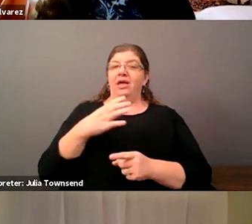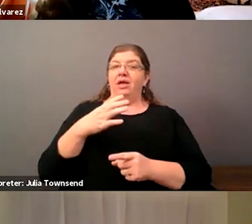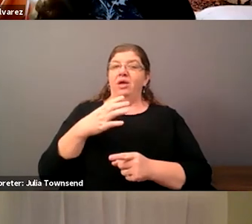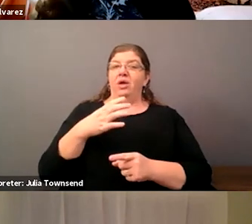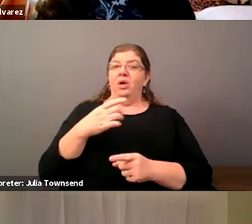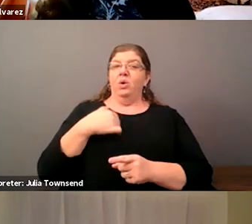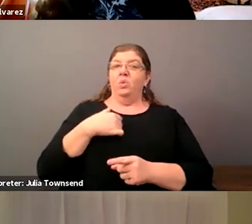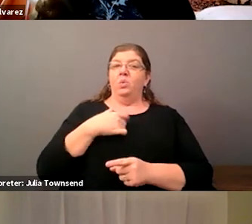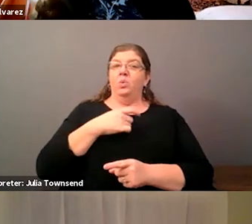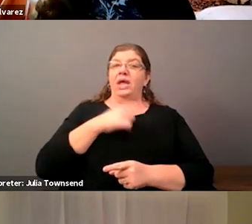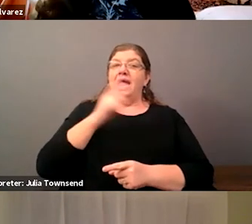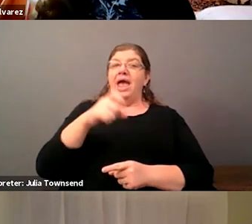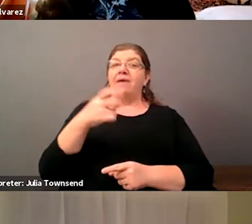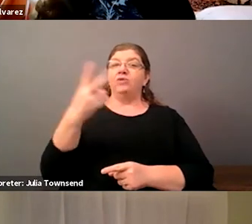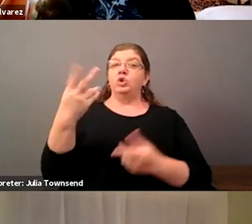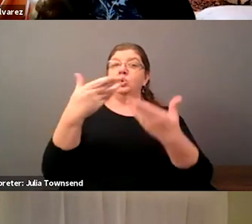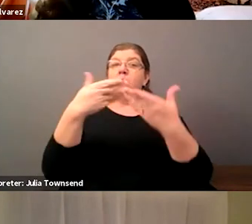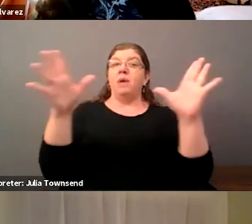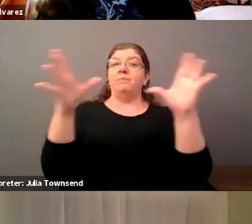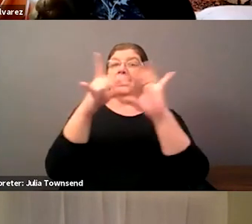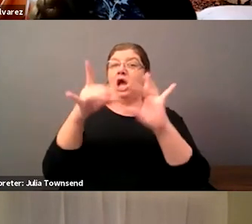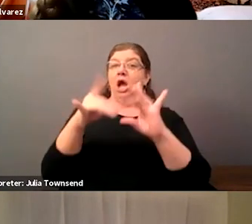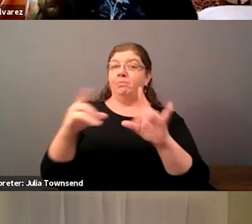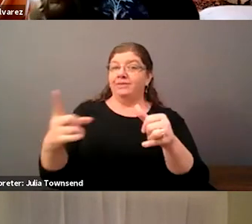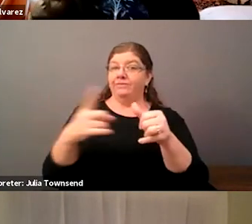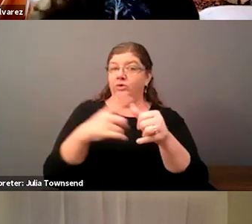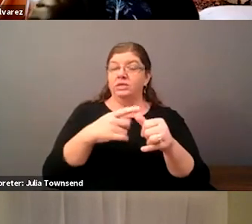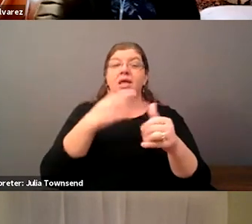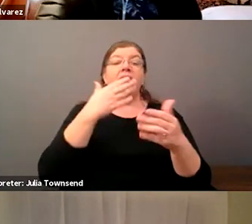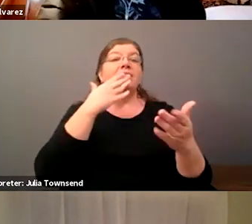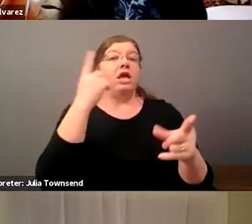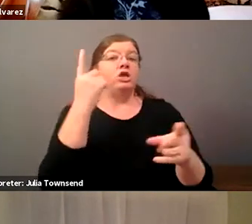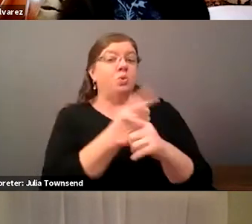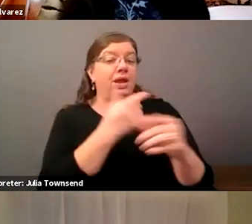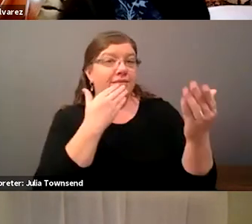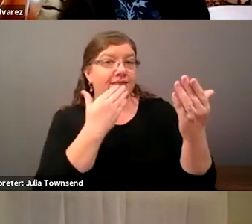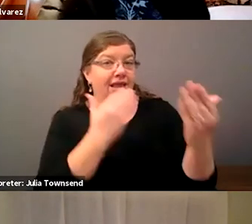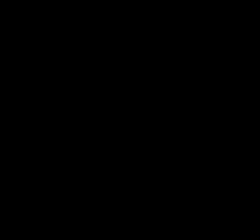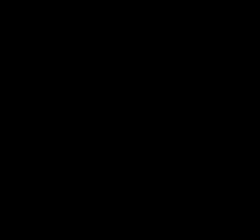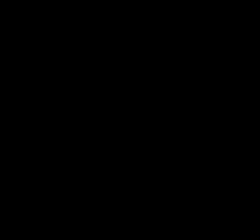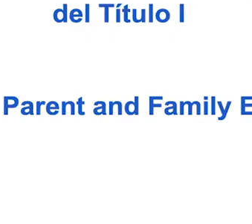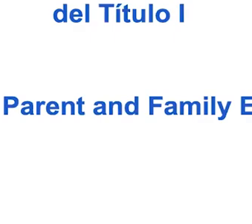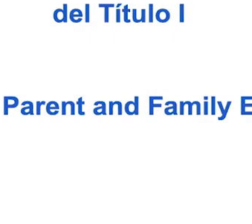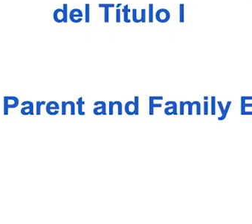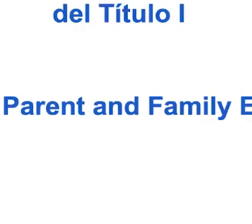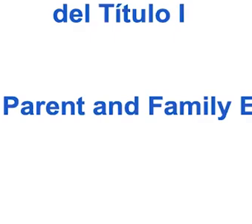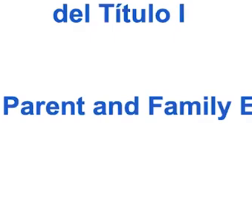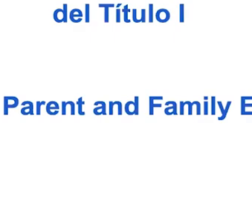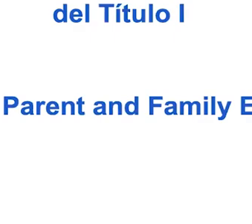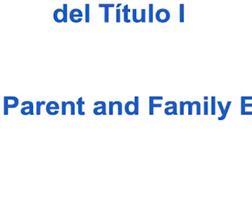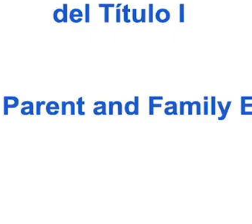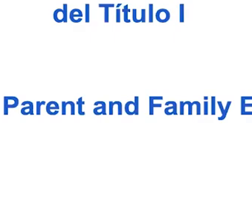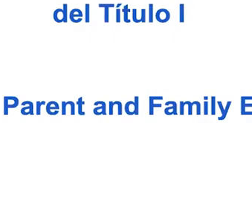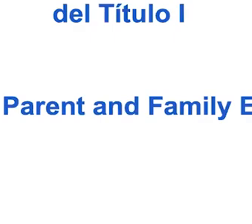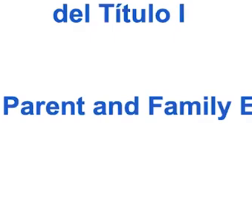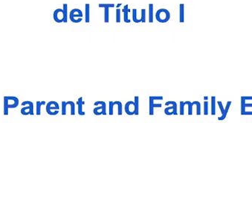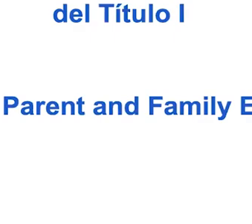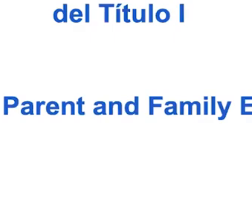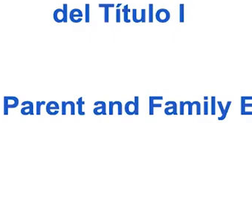two public comments i believe for these items that's right thank you